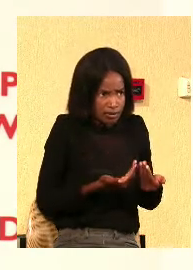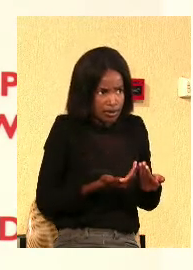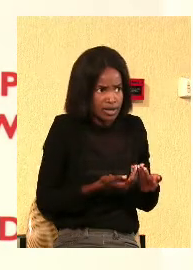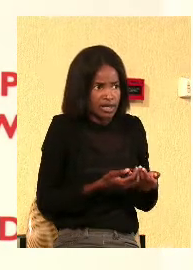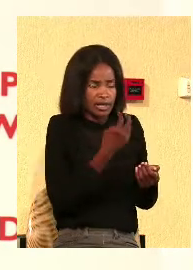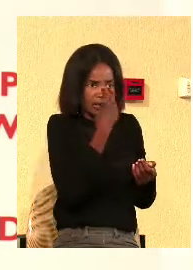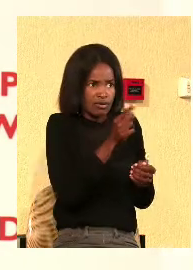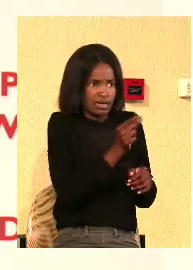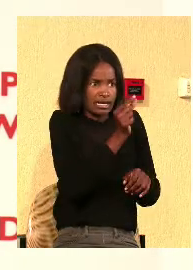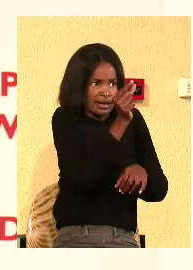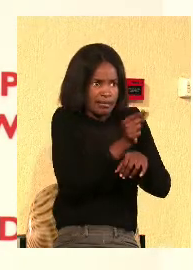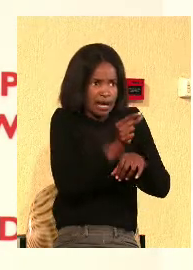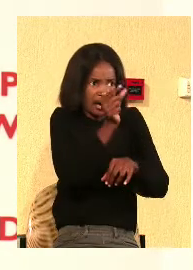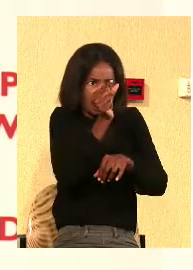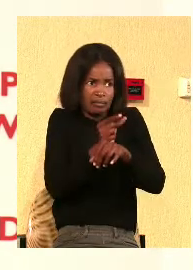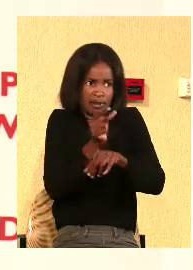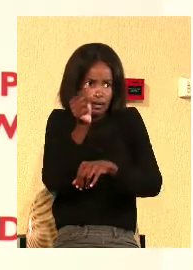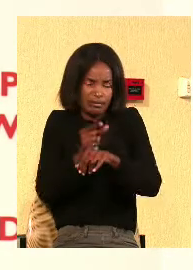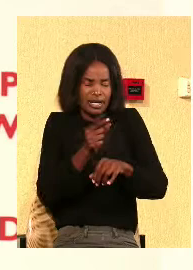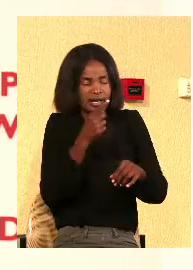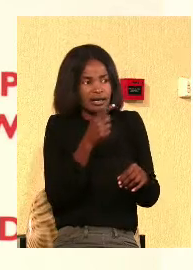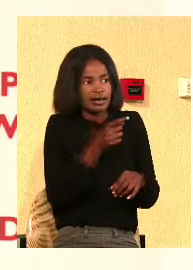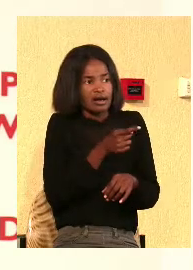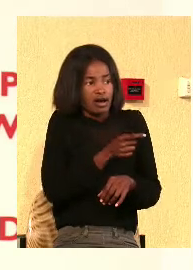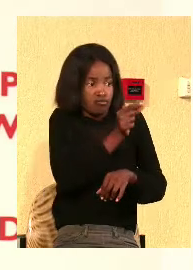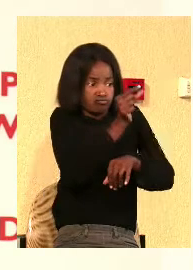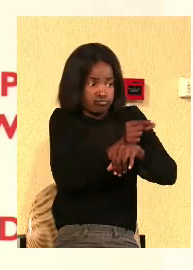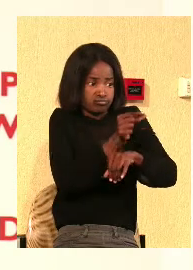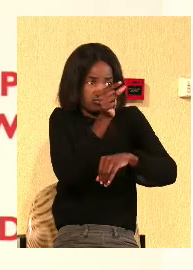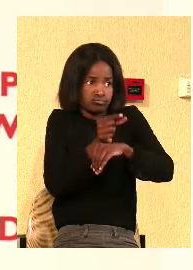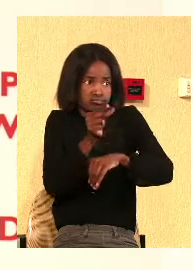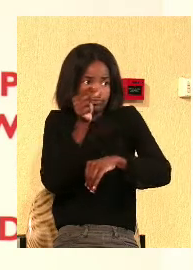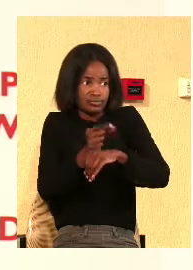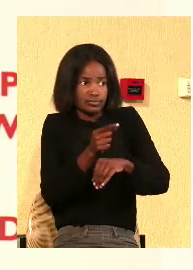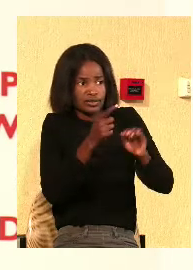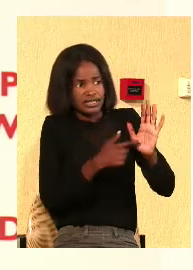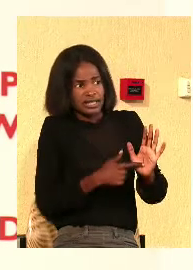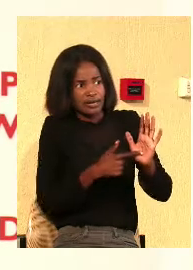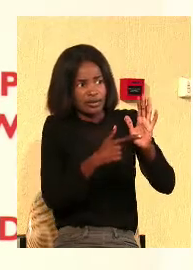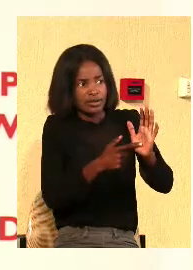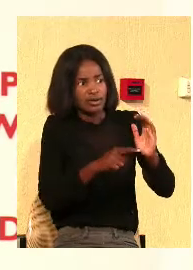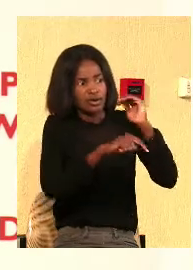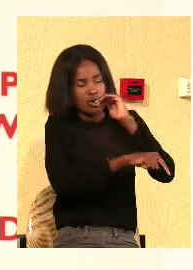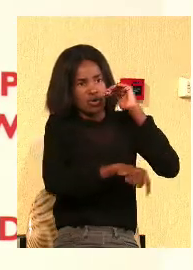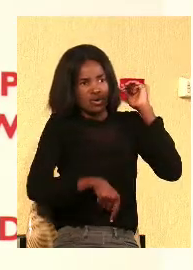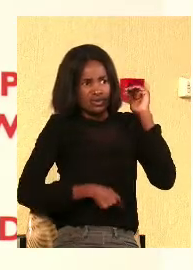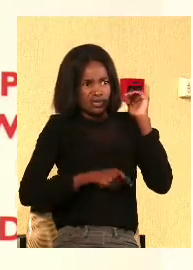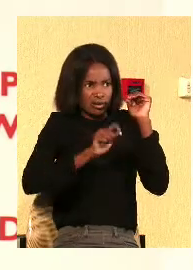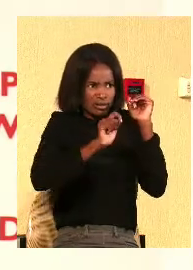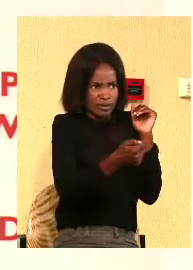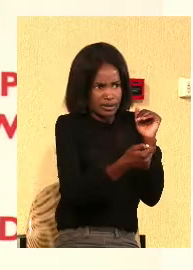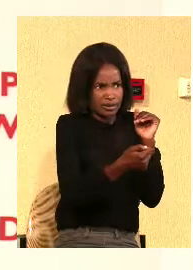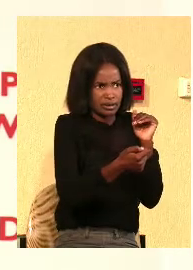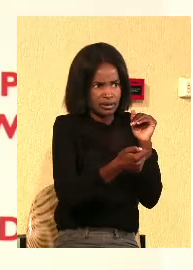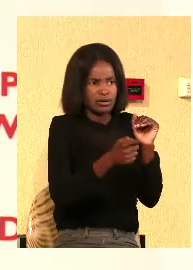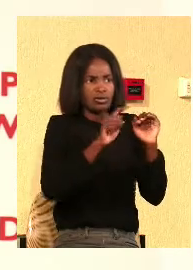and they compare them very well, the slide that shows or model a lockdown for just about a week or